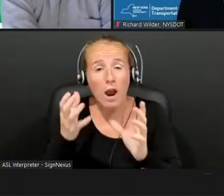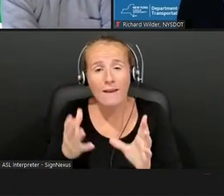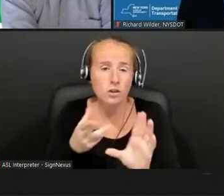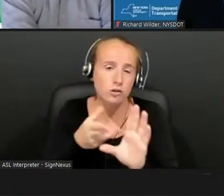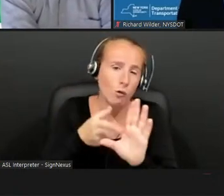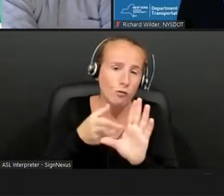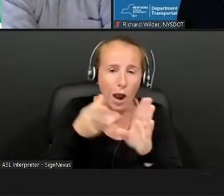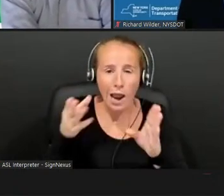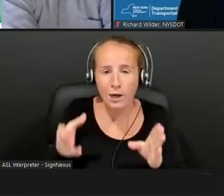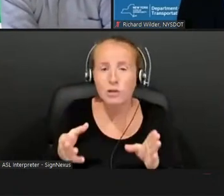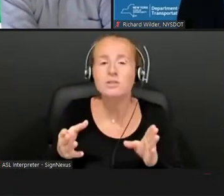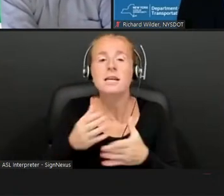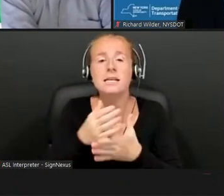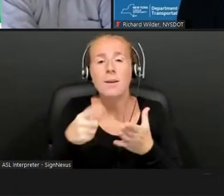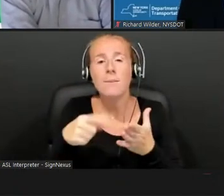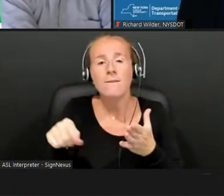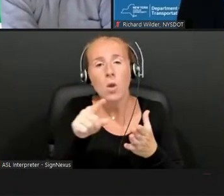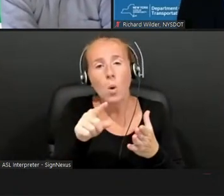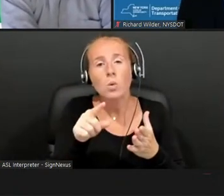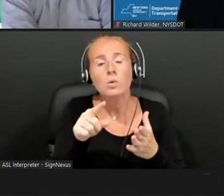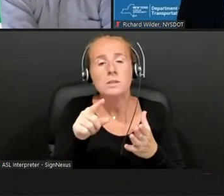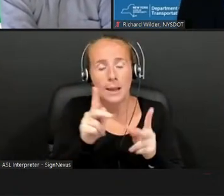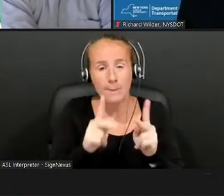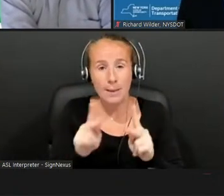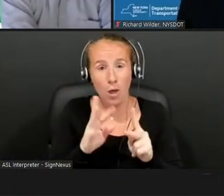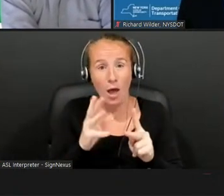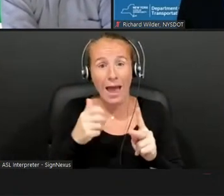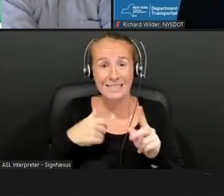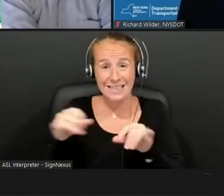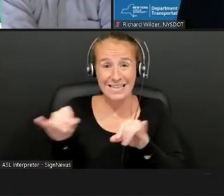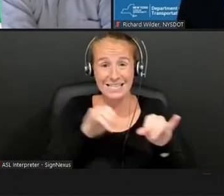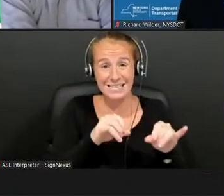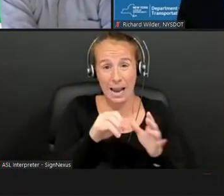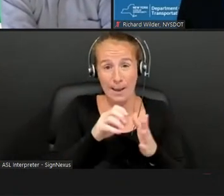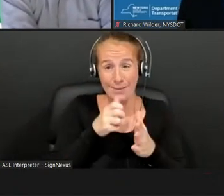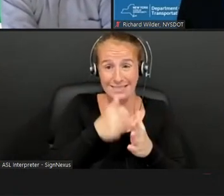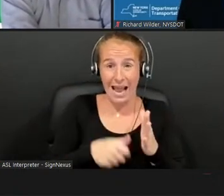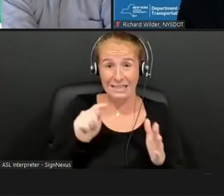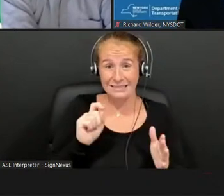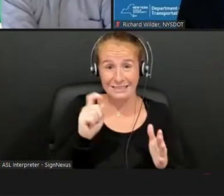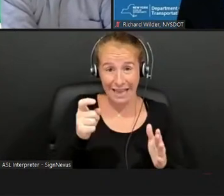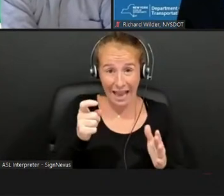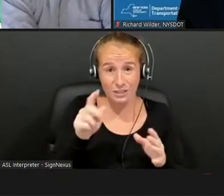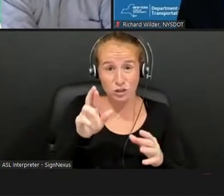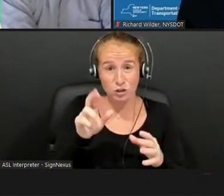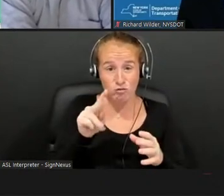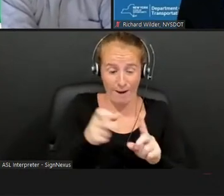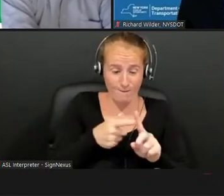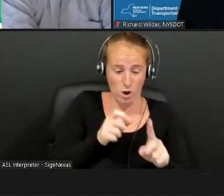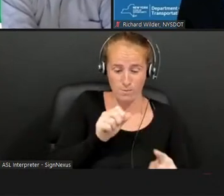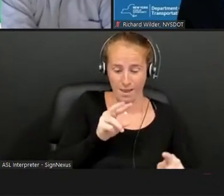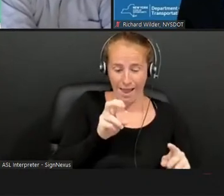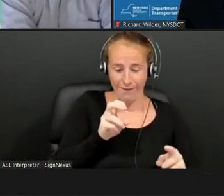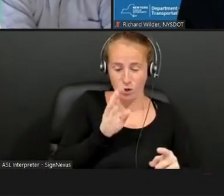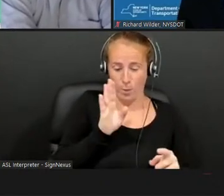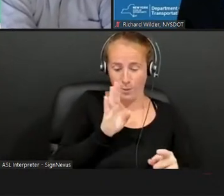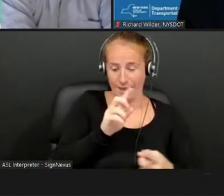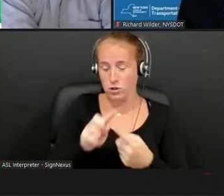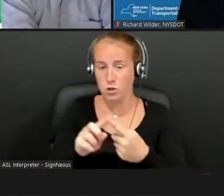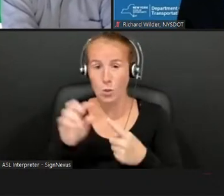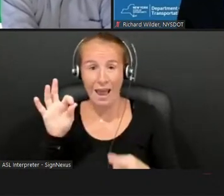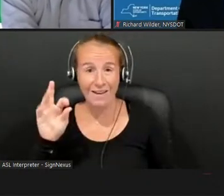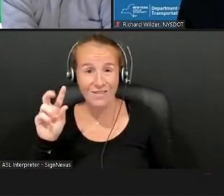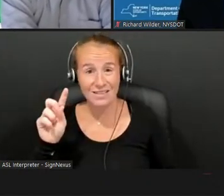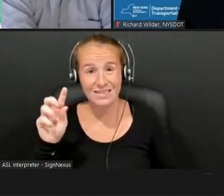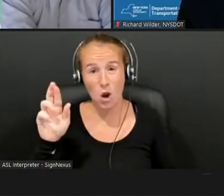plants are being taxed the same uh the same thing that a person like myself that only goes from Avenue B to the FDR